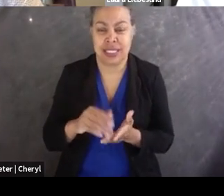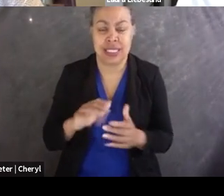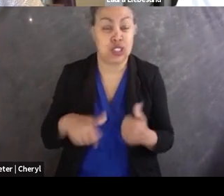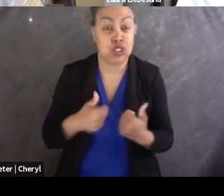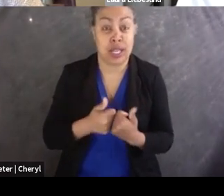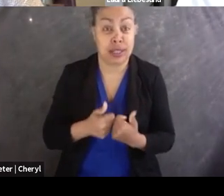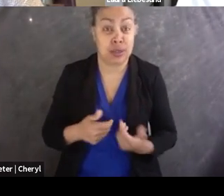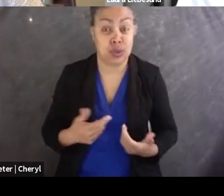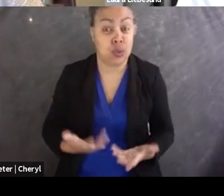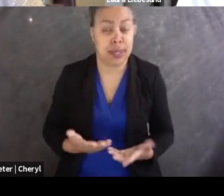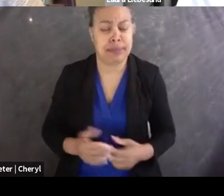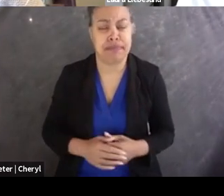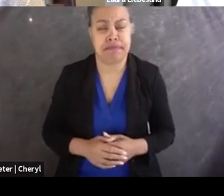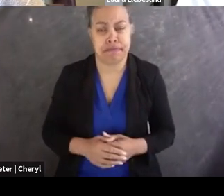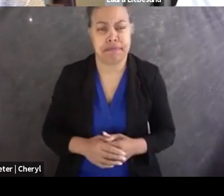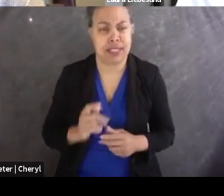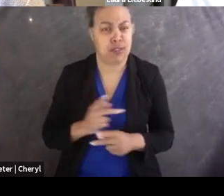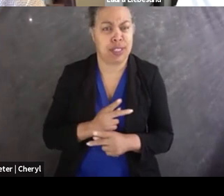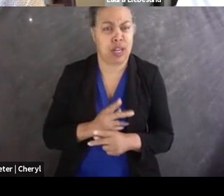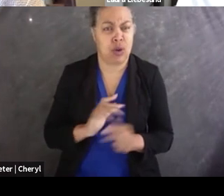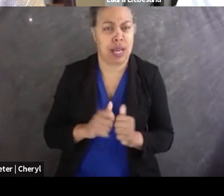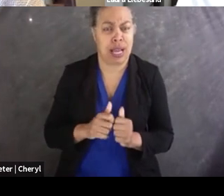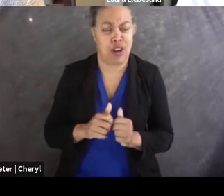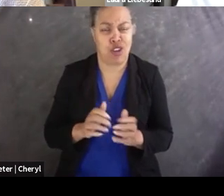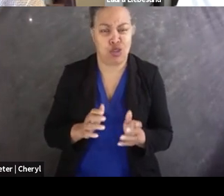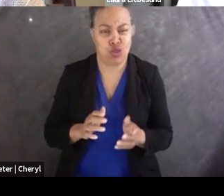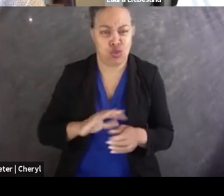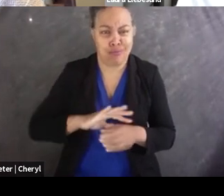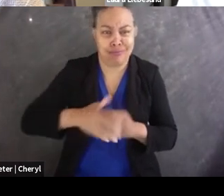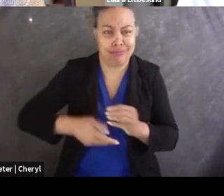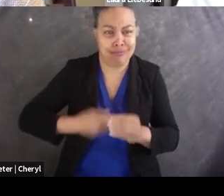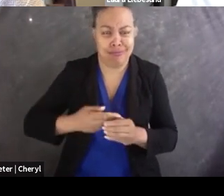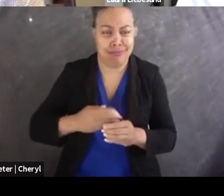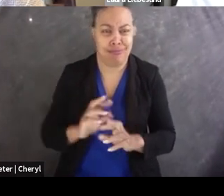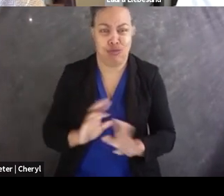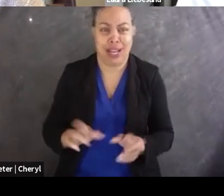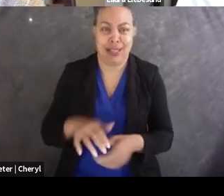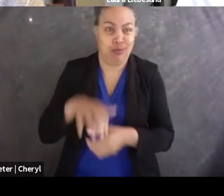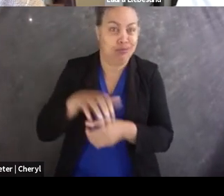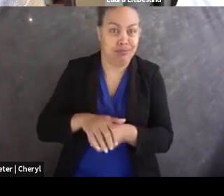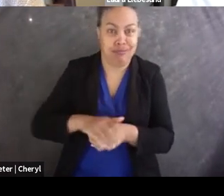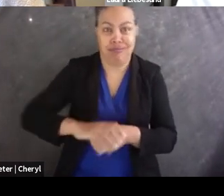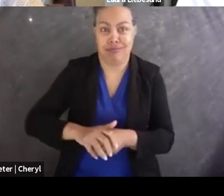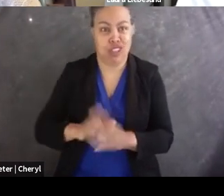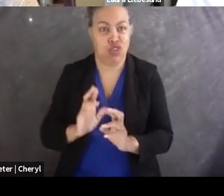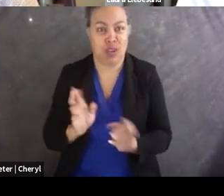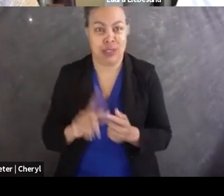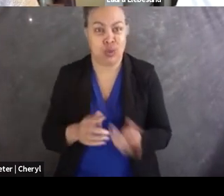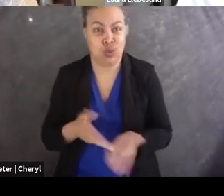mostly figuring out, you know, how to package the cocktails so that they could be, you know, transported, you